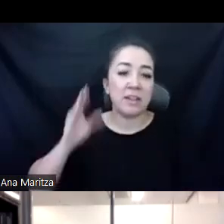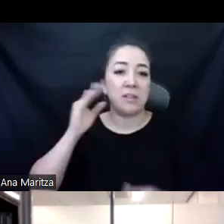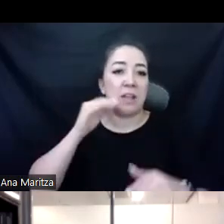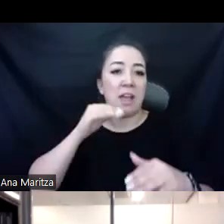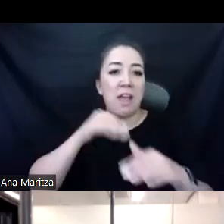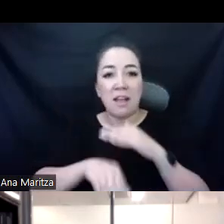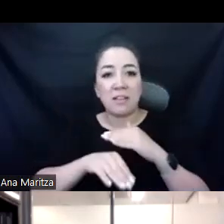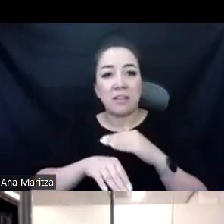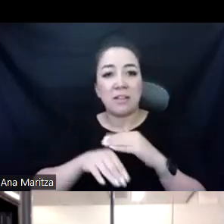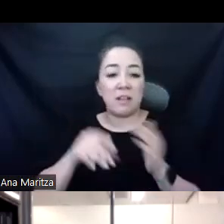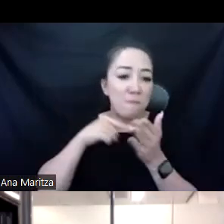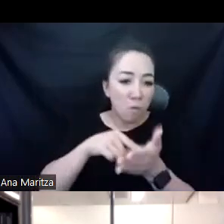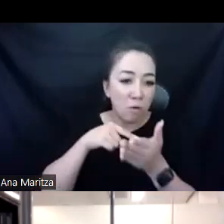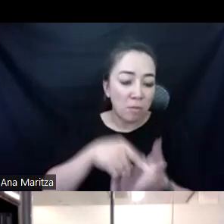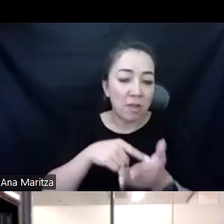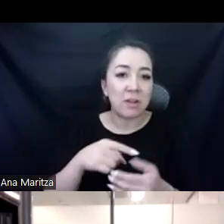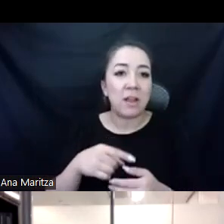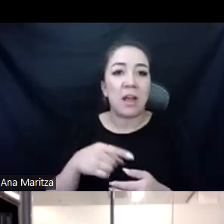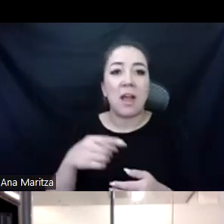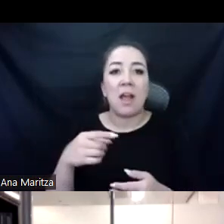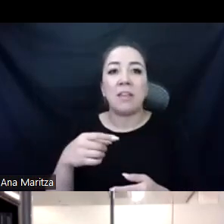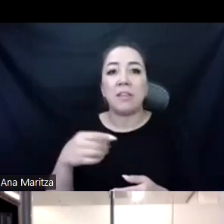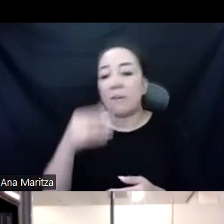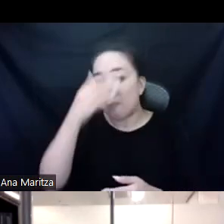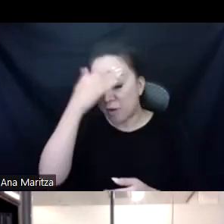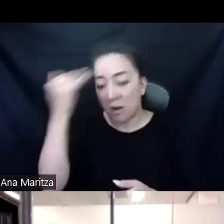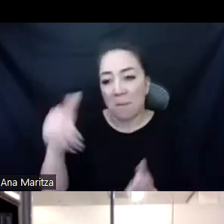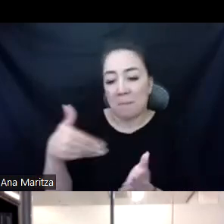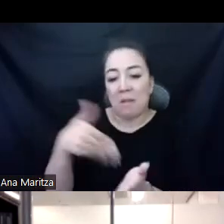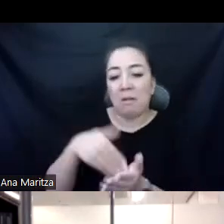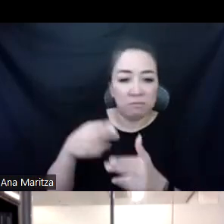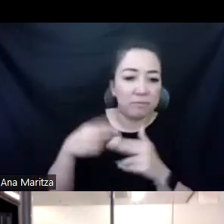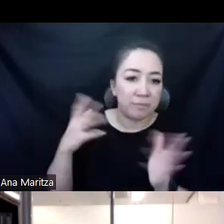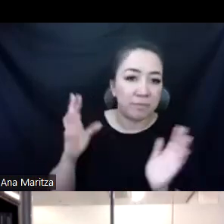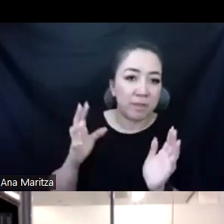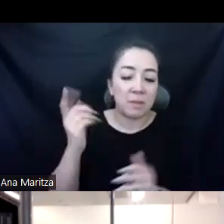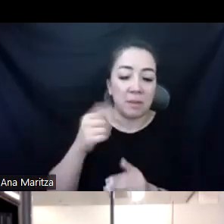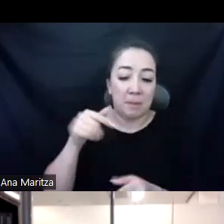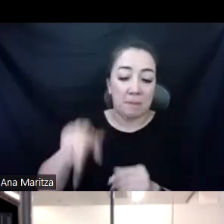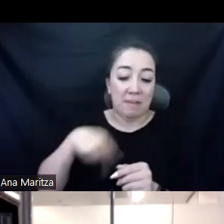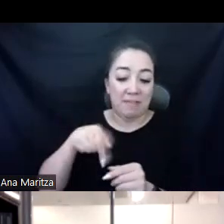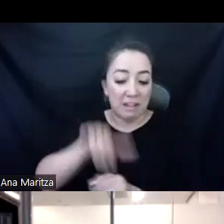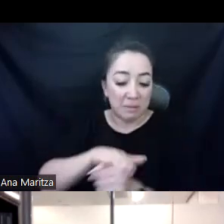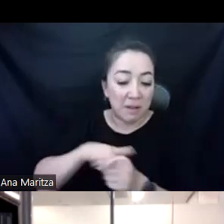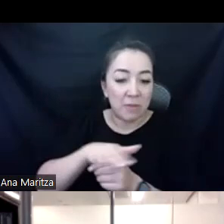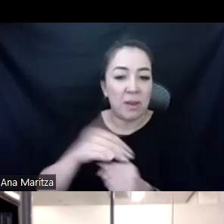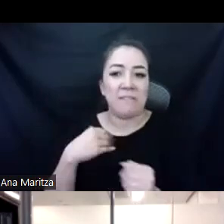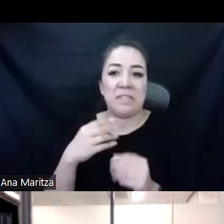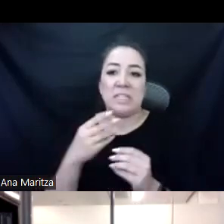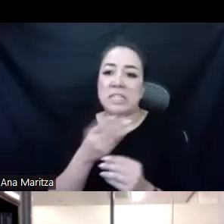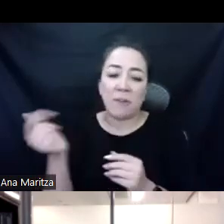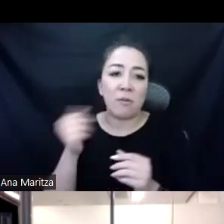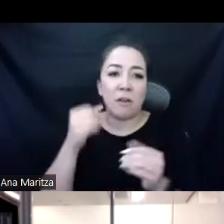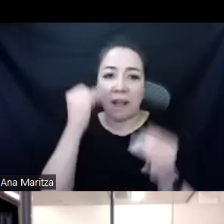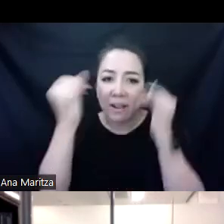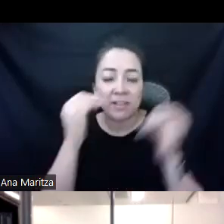and affordability for, I'll just say, the forgotten middle, and doing something in that space. And we have several ideas. And that, as